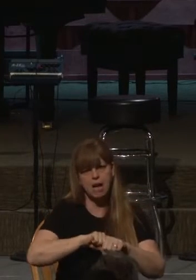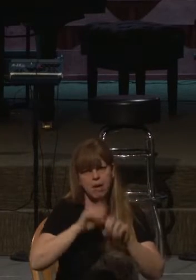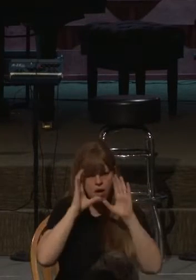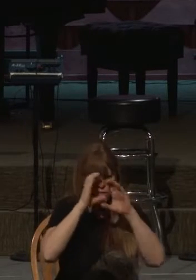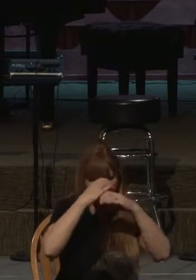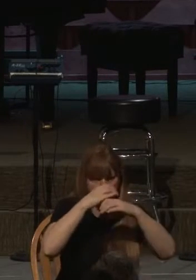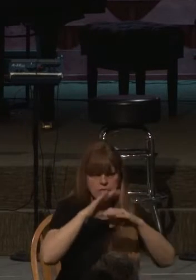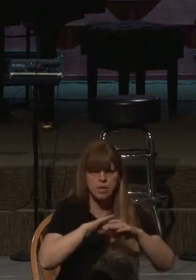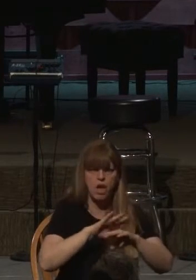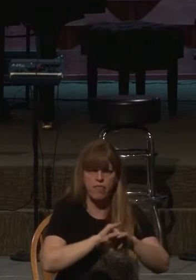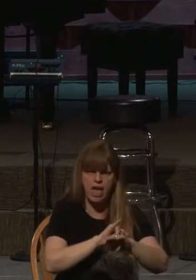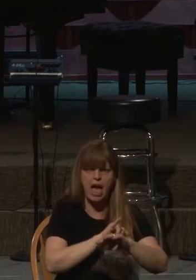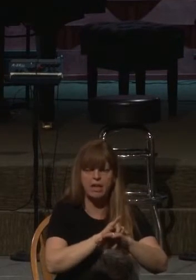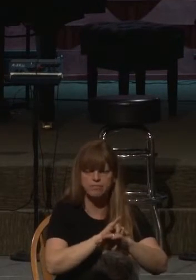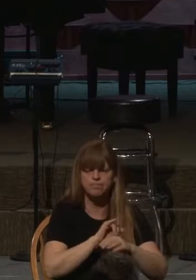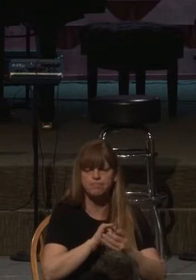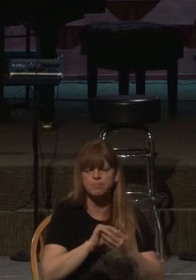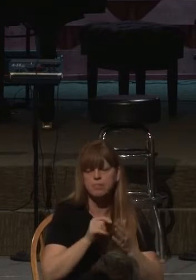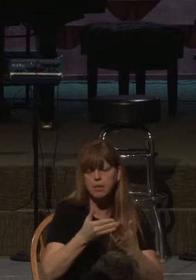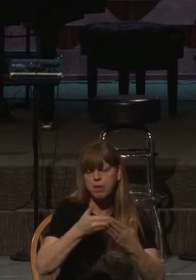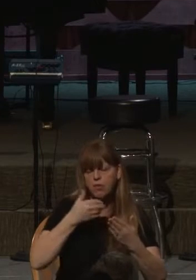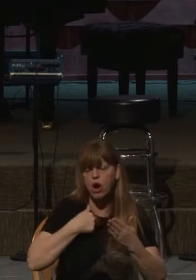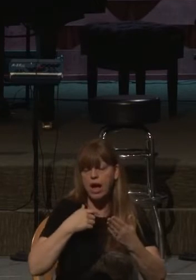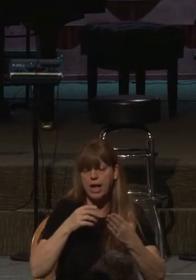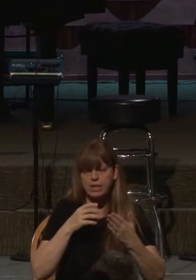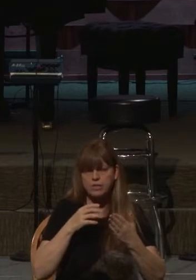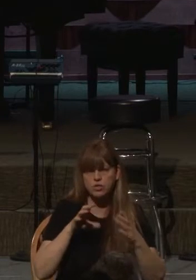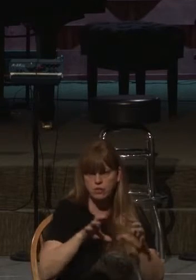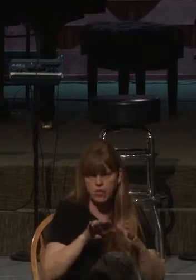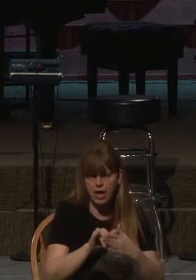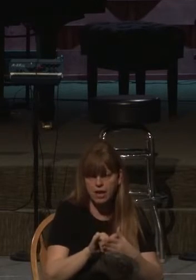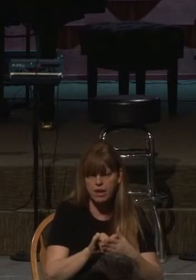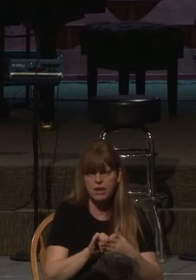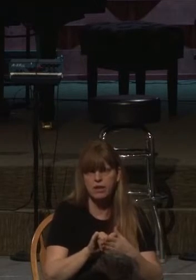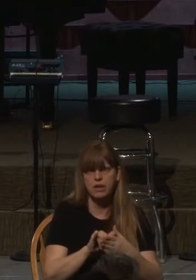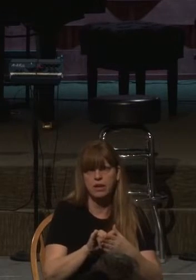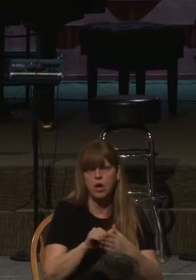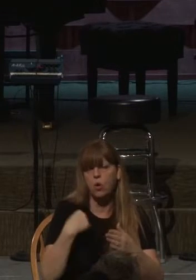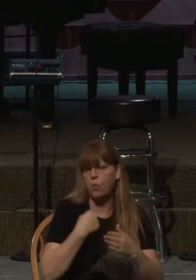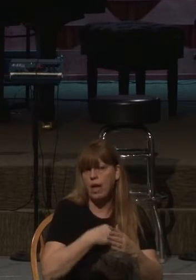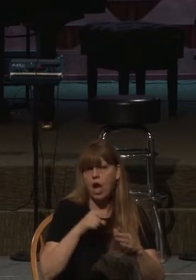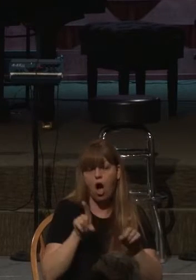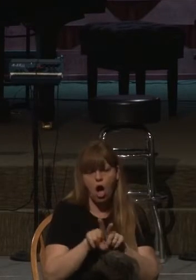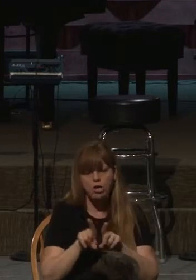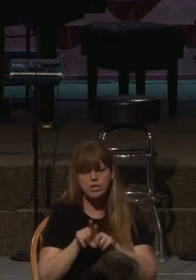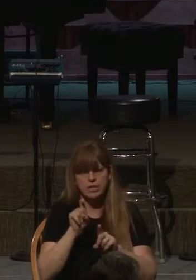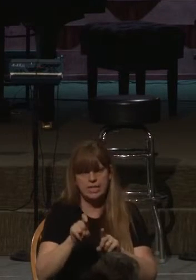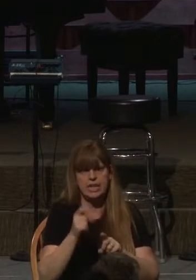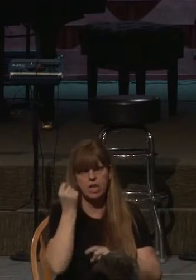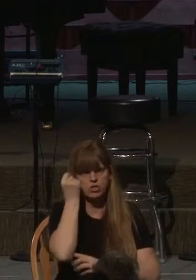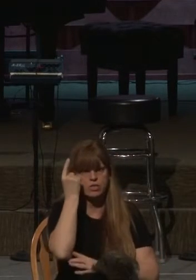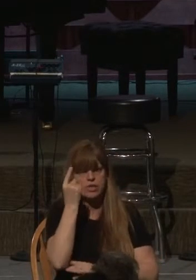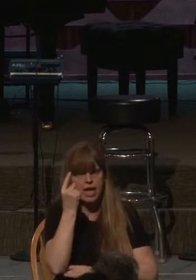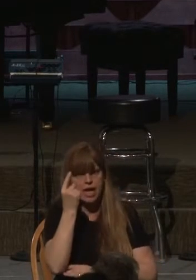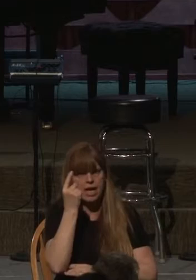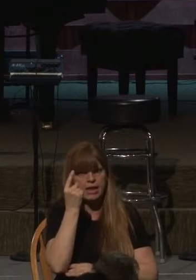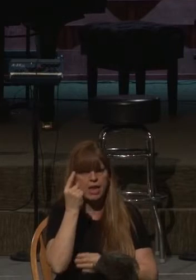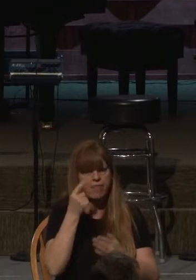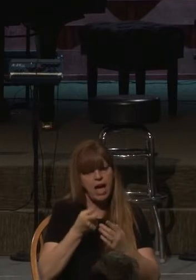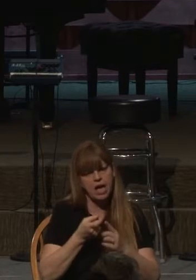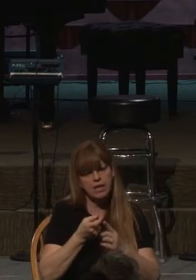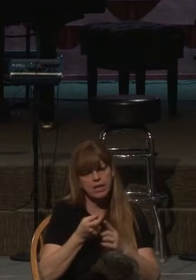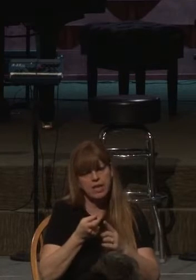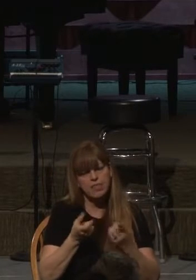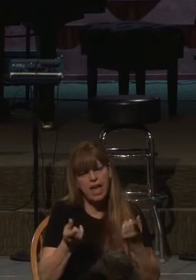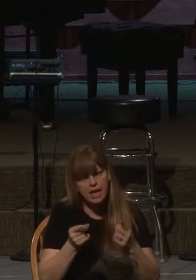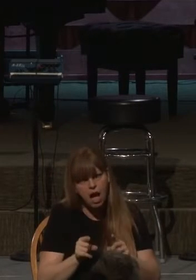positive aspect. But before I get to that positive aspect, we must also understand something that kind of comes from a